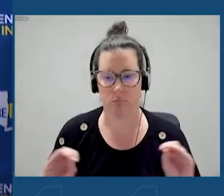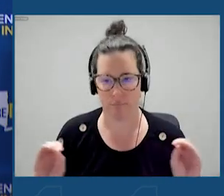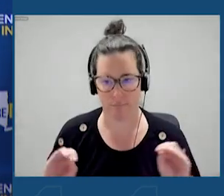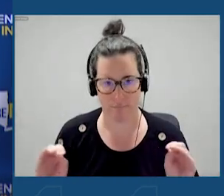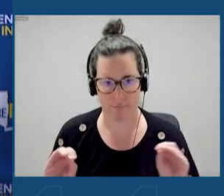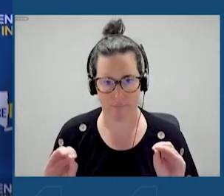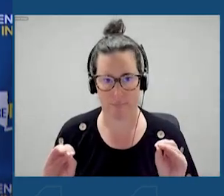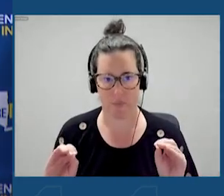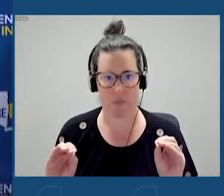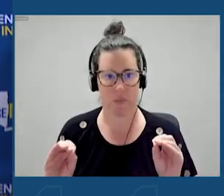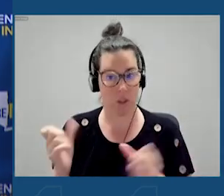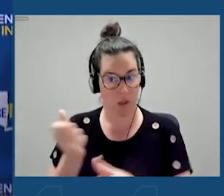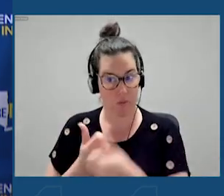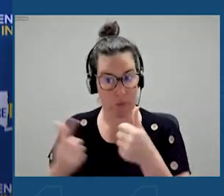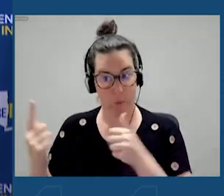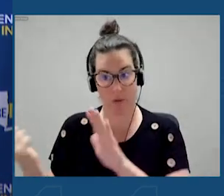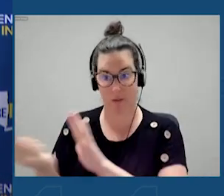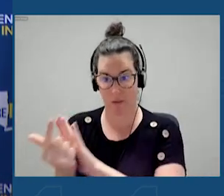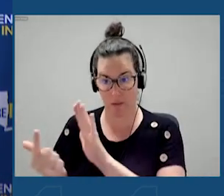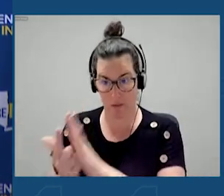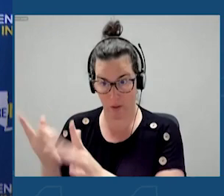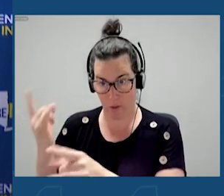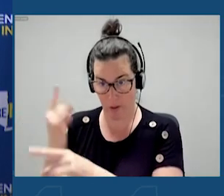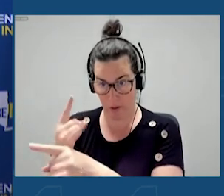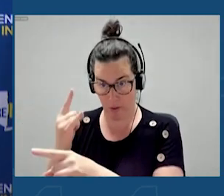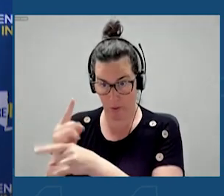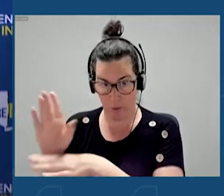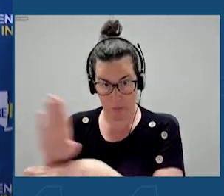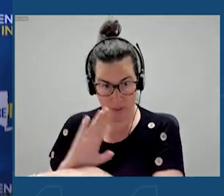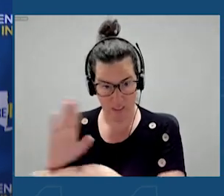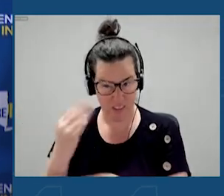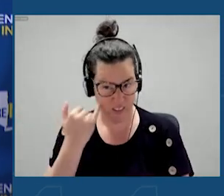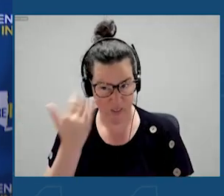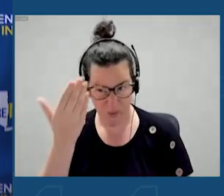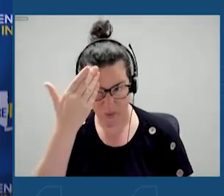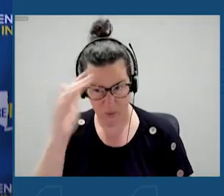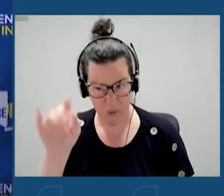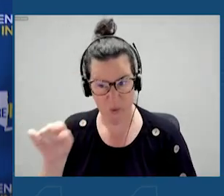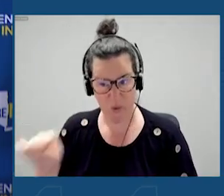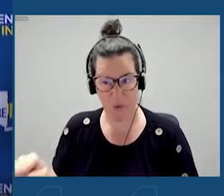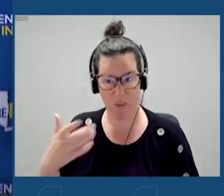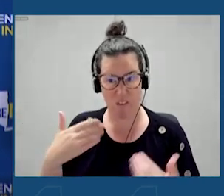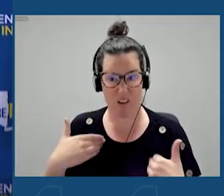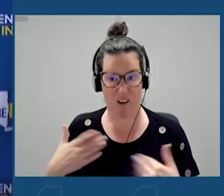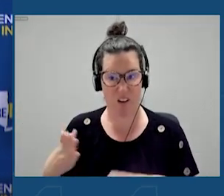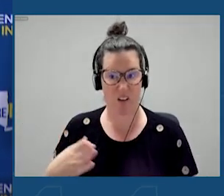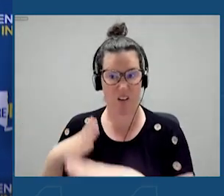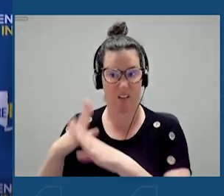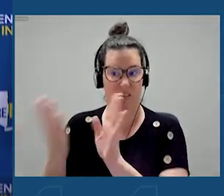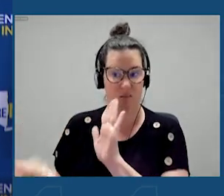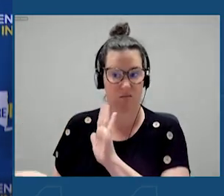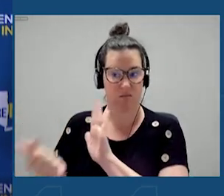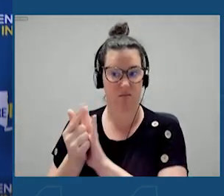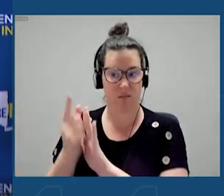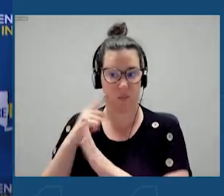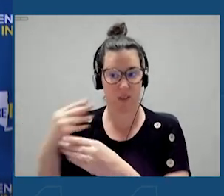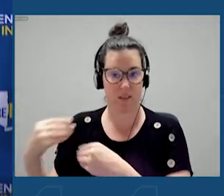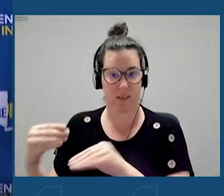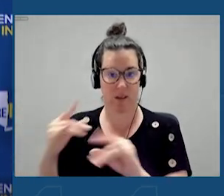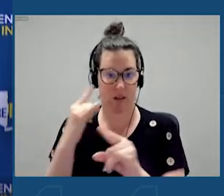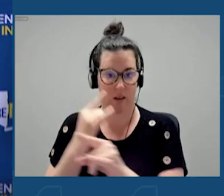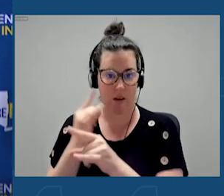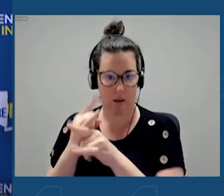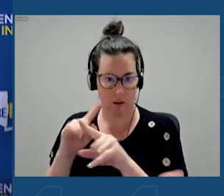the illegal alcohol business, because by the way, in case you don't know, when there was prohibition against selling alcohol in this country, people were